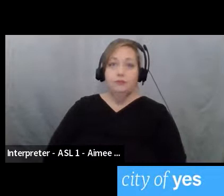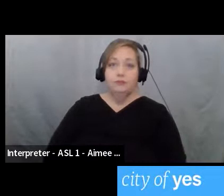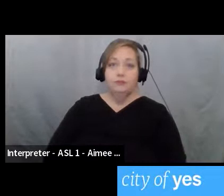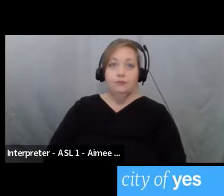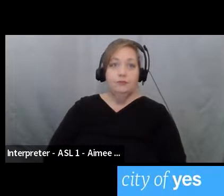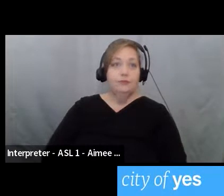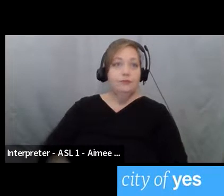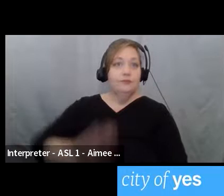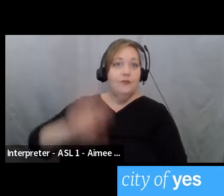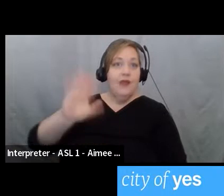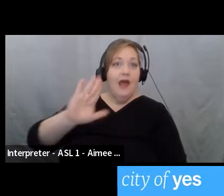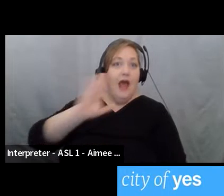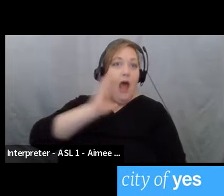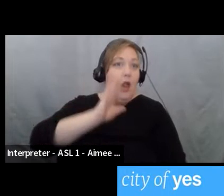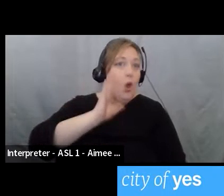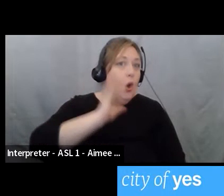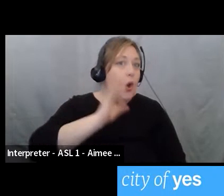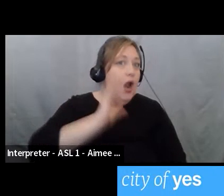Yes. Hello?